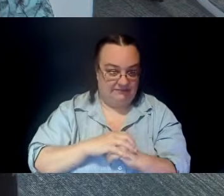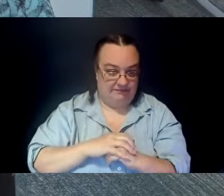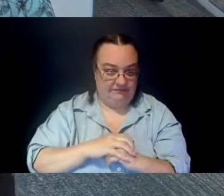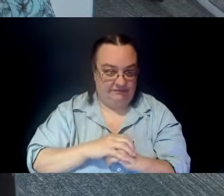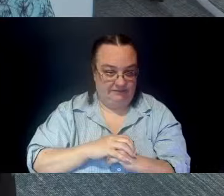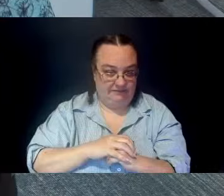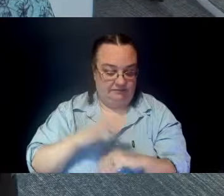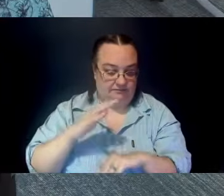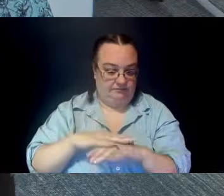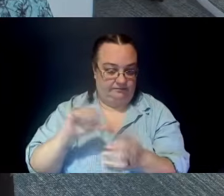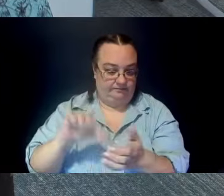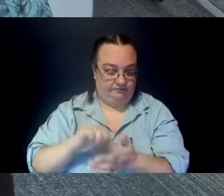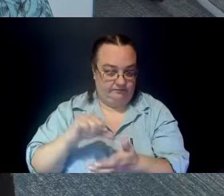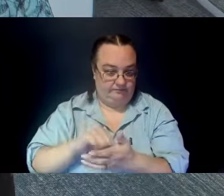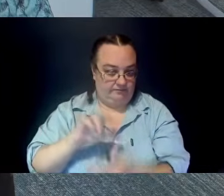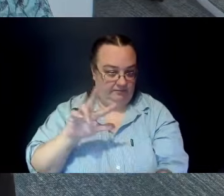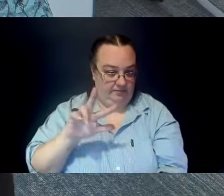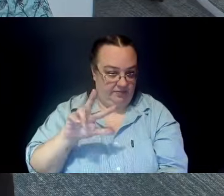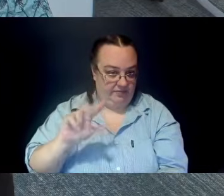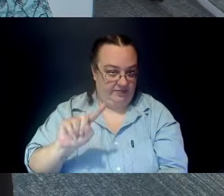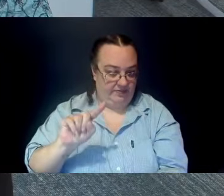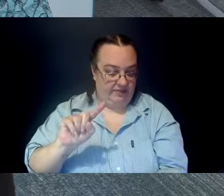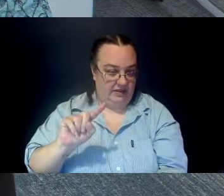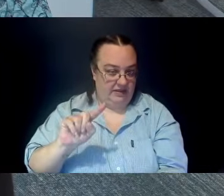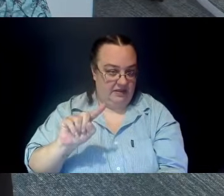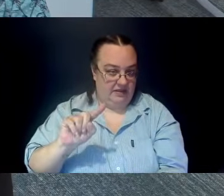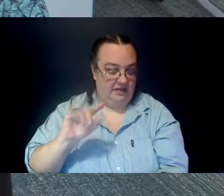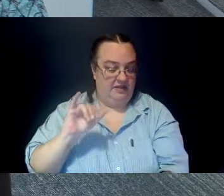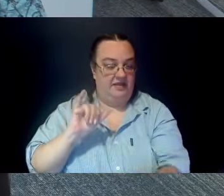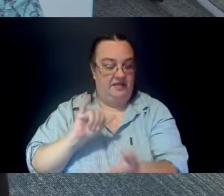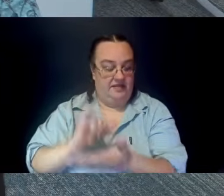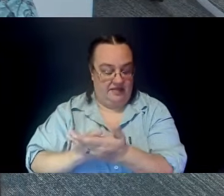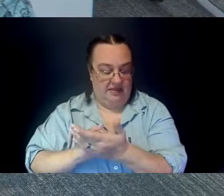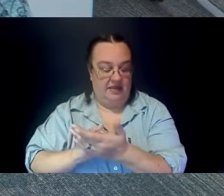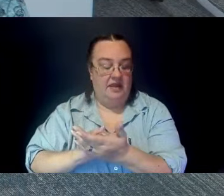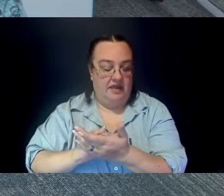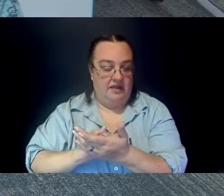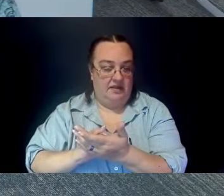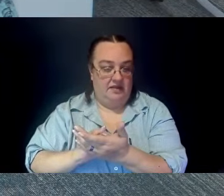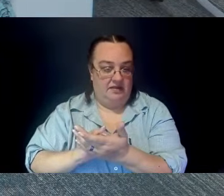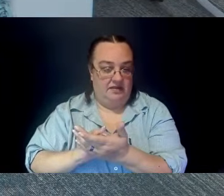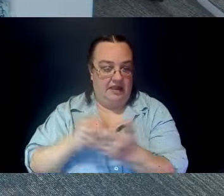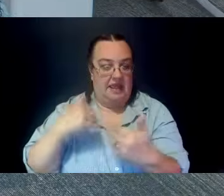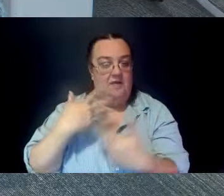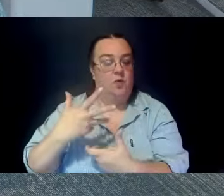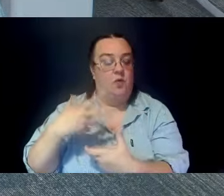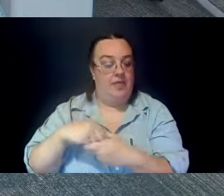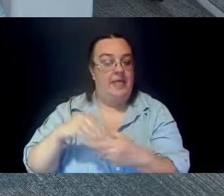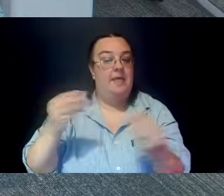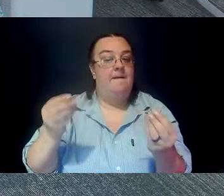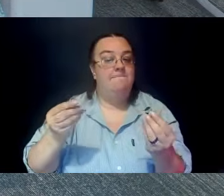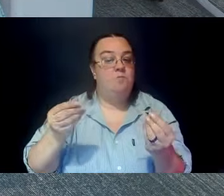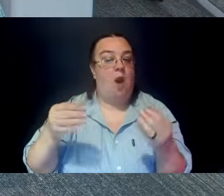On page 31, that is within the property